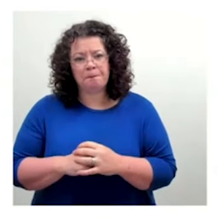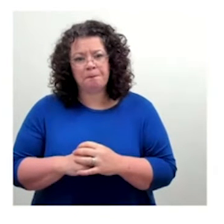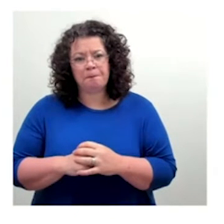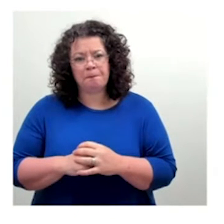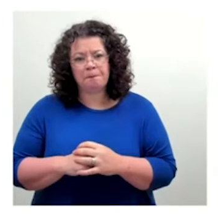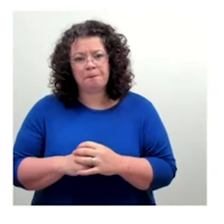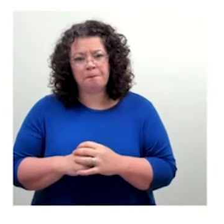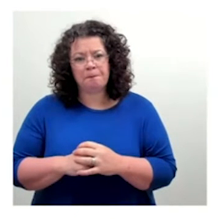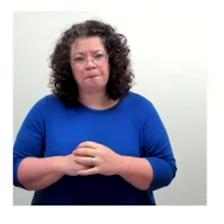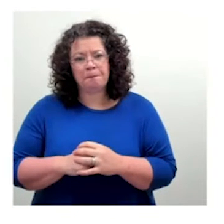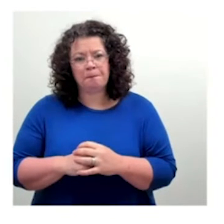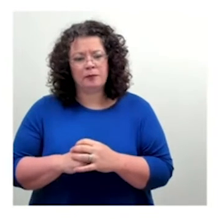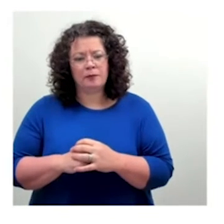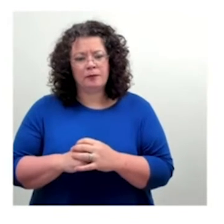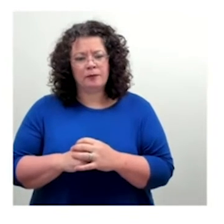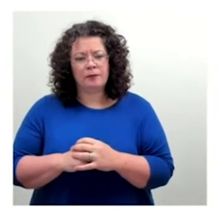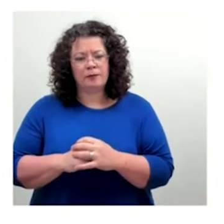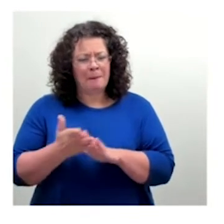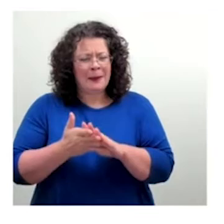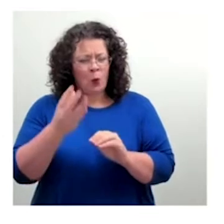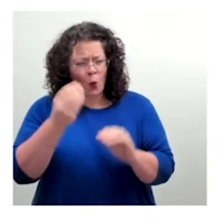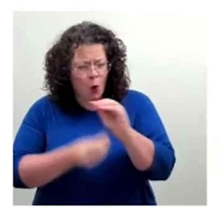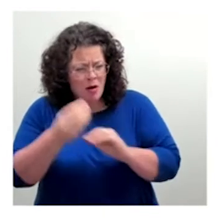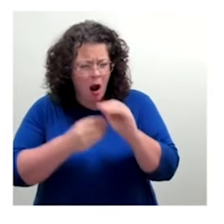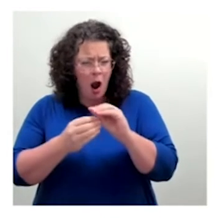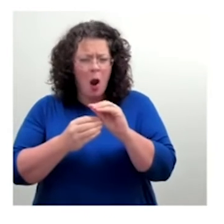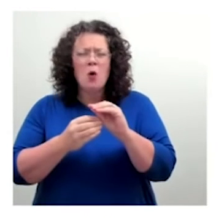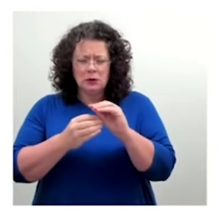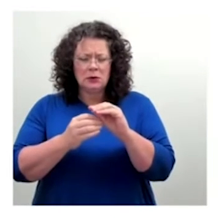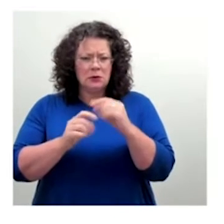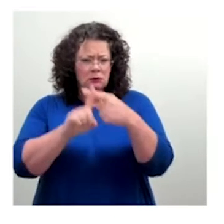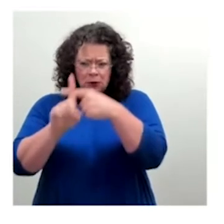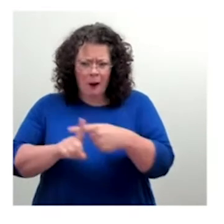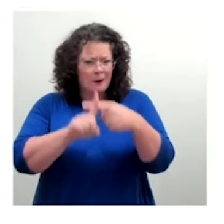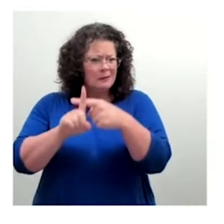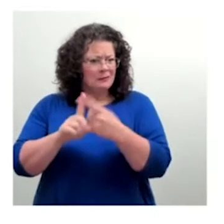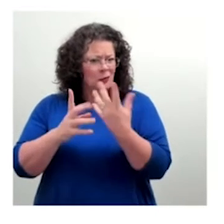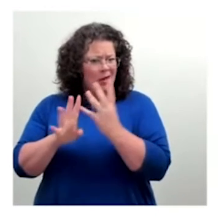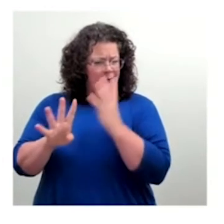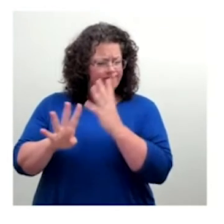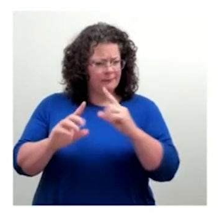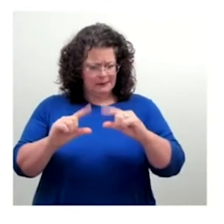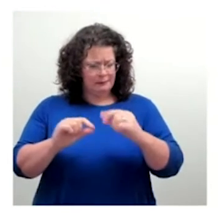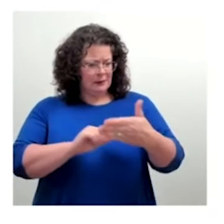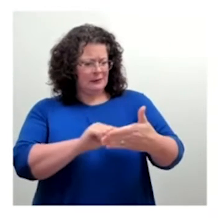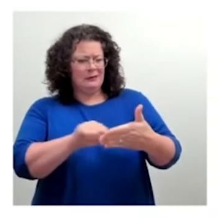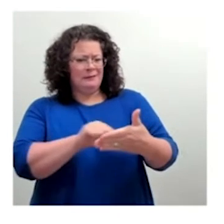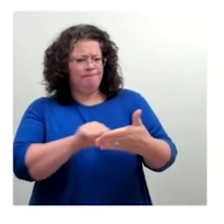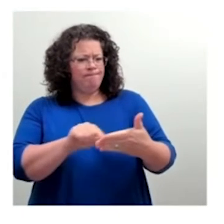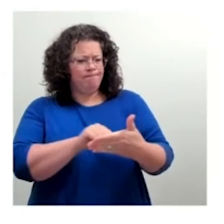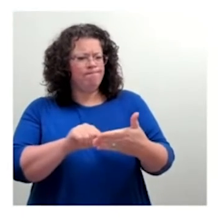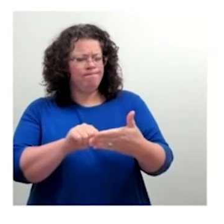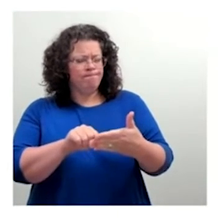that you're going to aim to hit and the percentile that you want to get to. So you'd say, right, if this image was shown on a mobile and I was standing at the